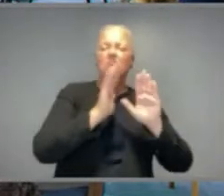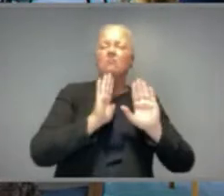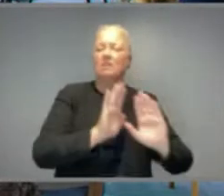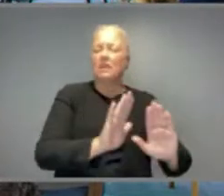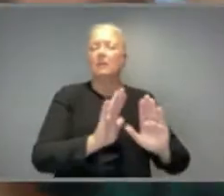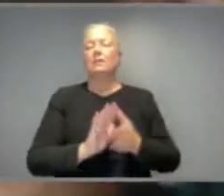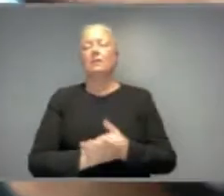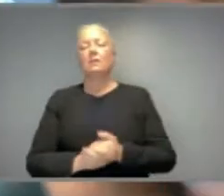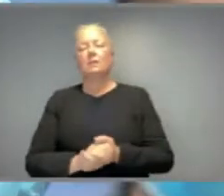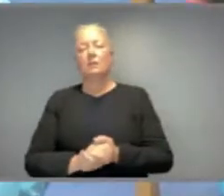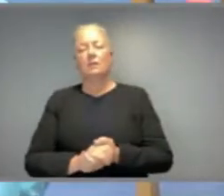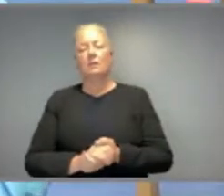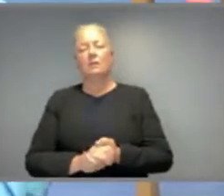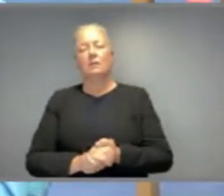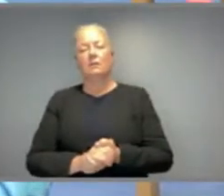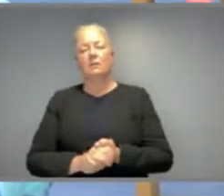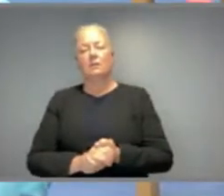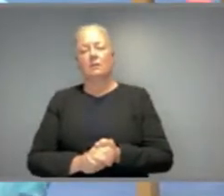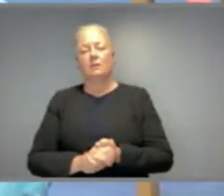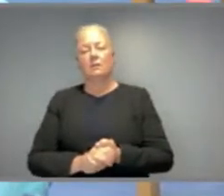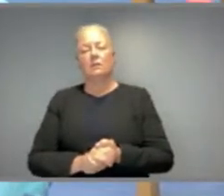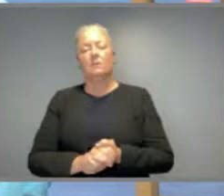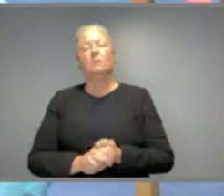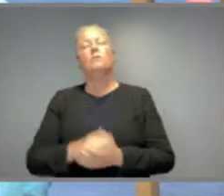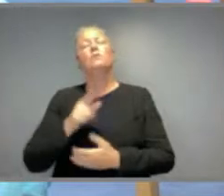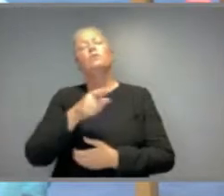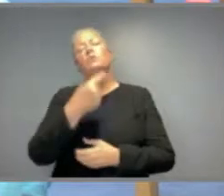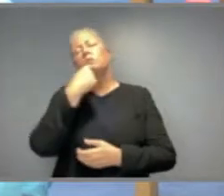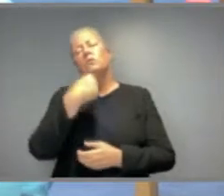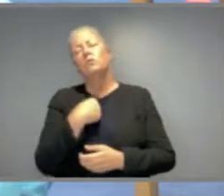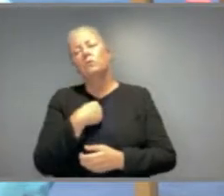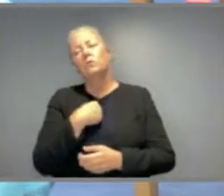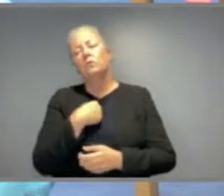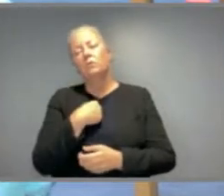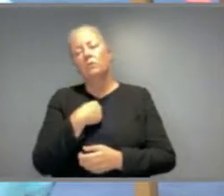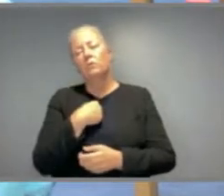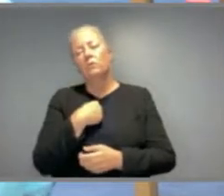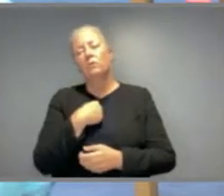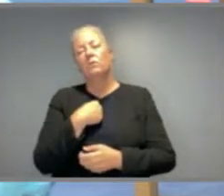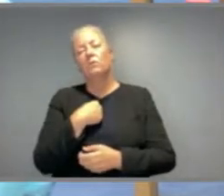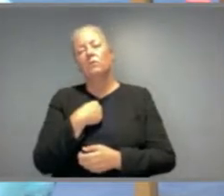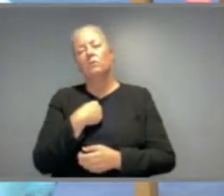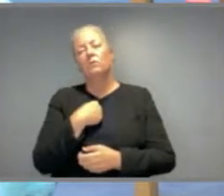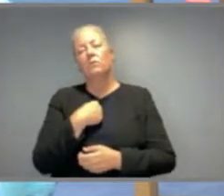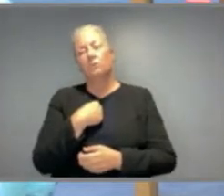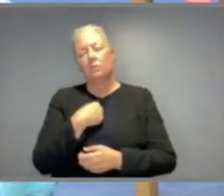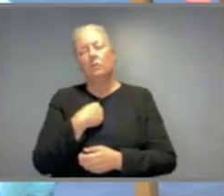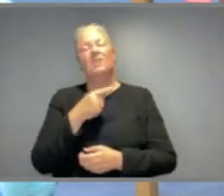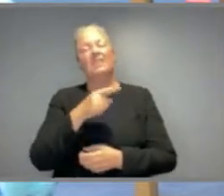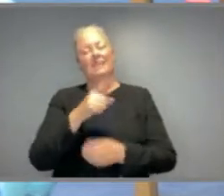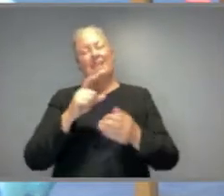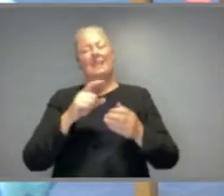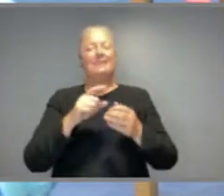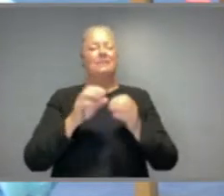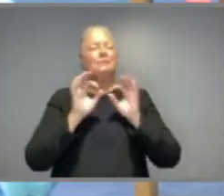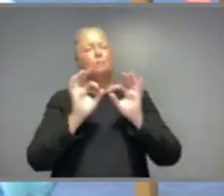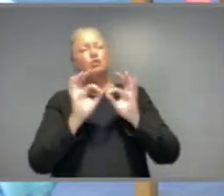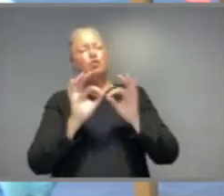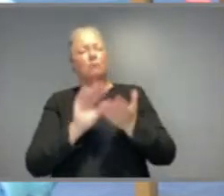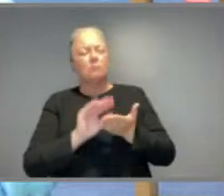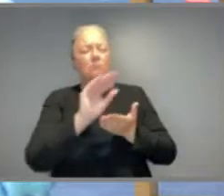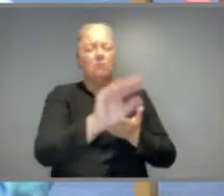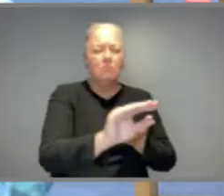consequences of lockdowns? And General, you said you were confident we don't need incentives. Is that to get to 80% or